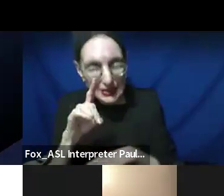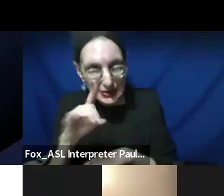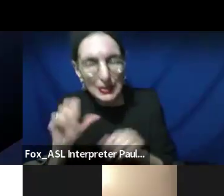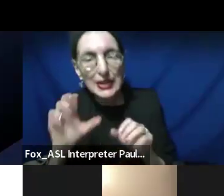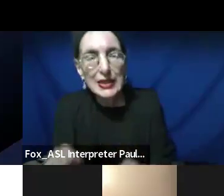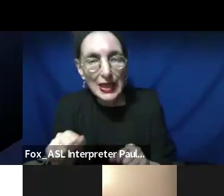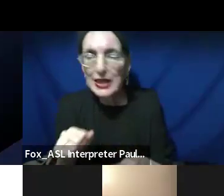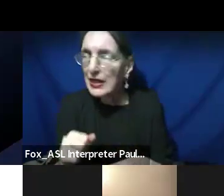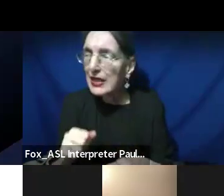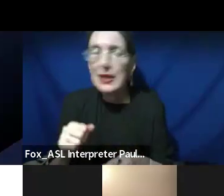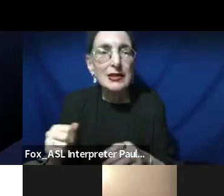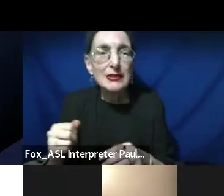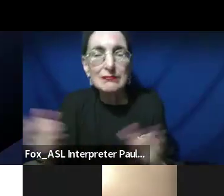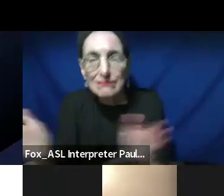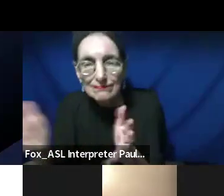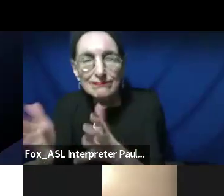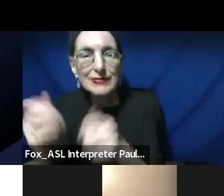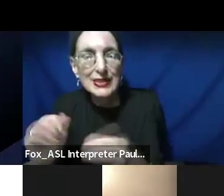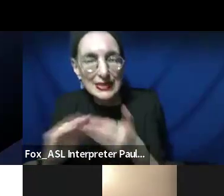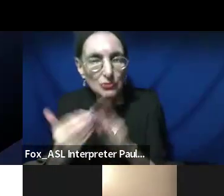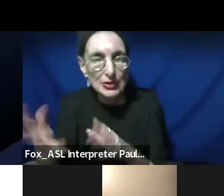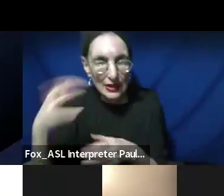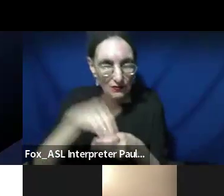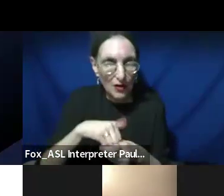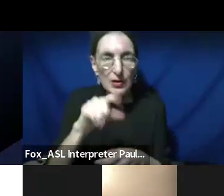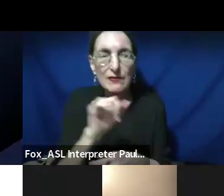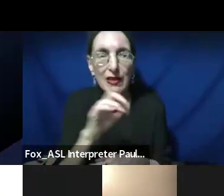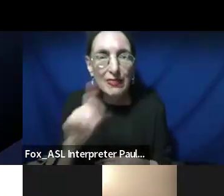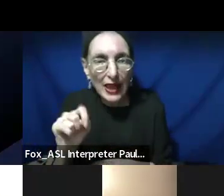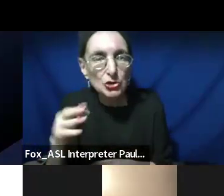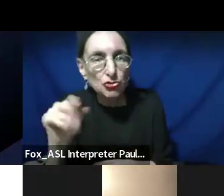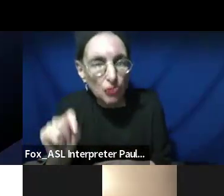involved. We have a land trust organization in town that puts